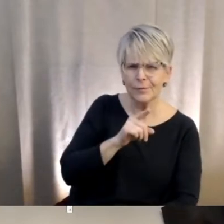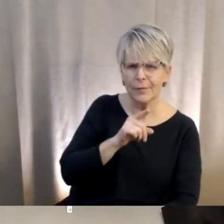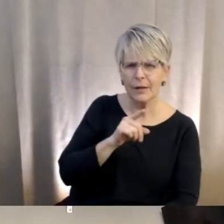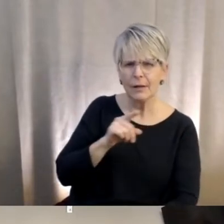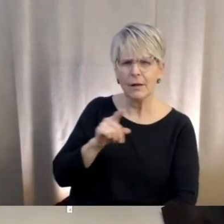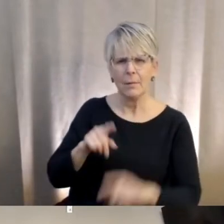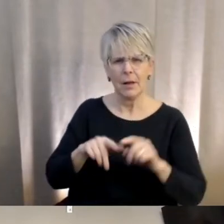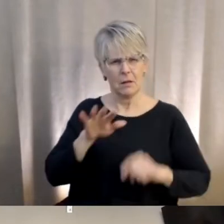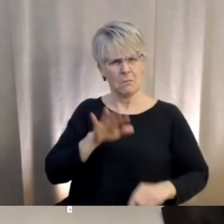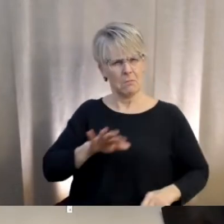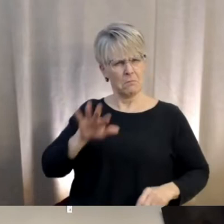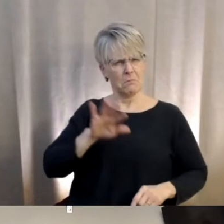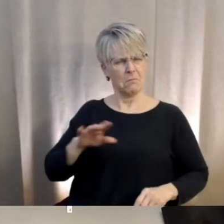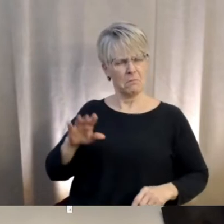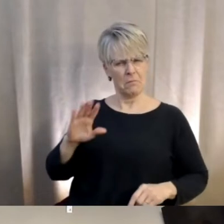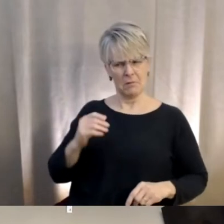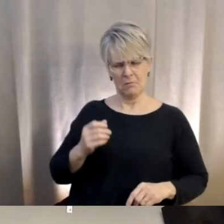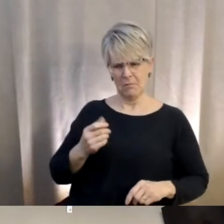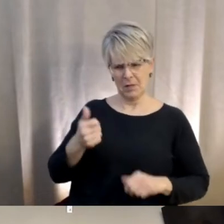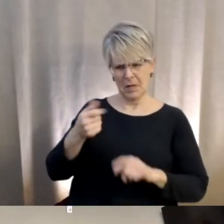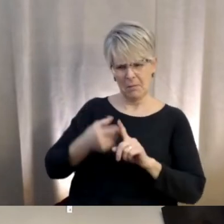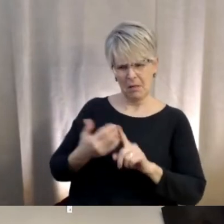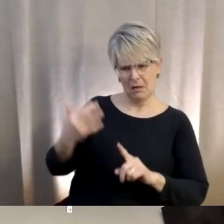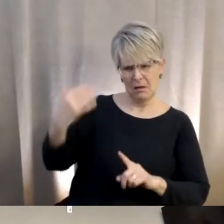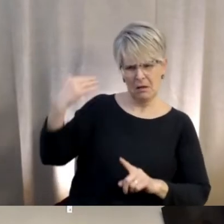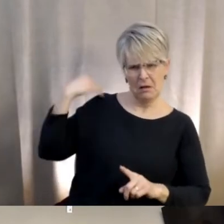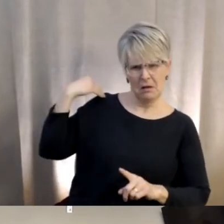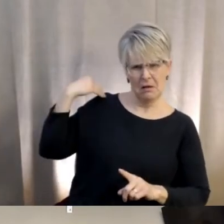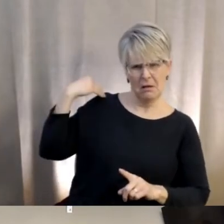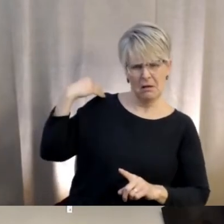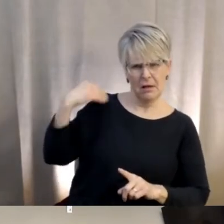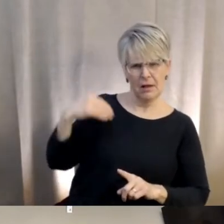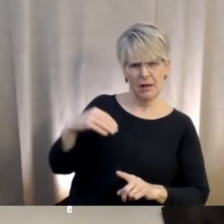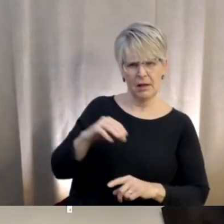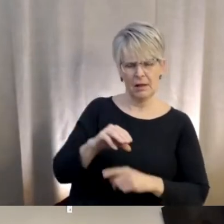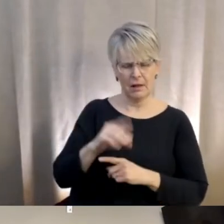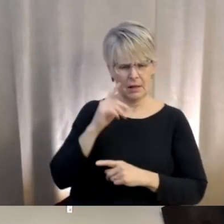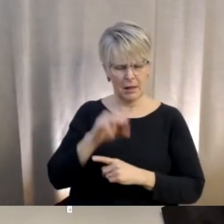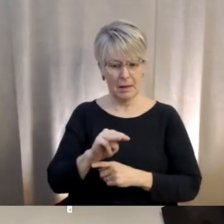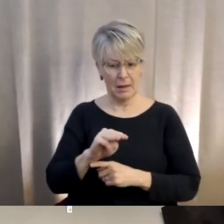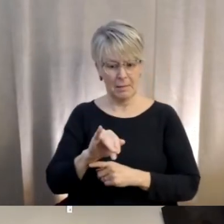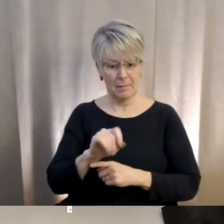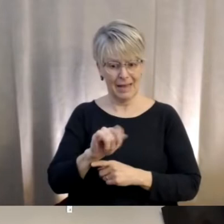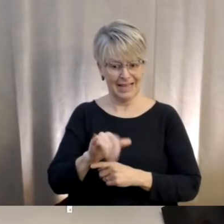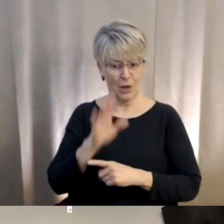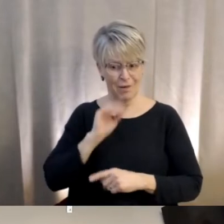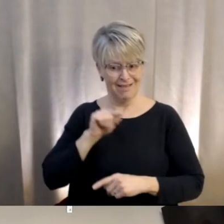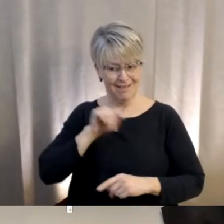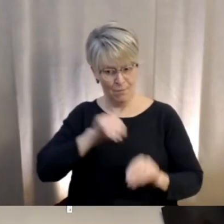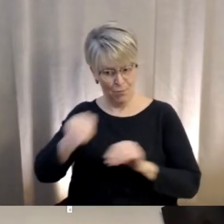somewhere around that timeline. So Misty's planned on, you know, getting implemented fully here in the next few